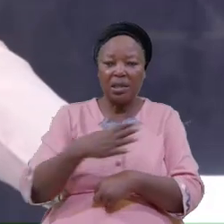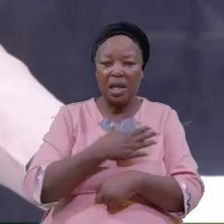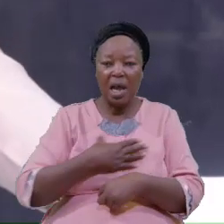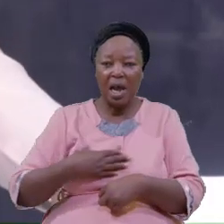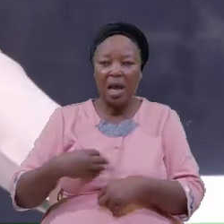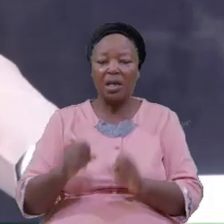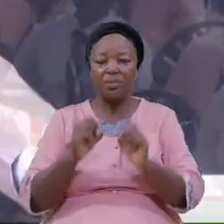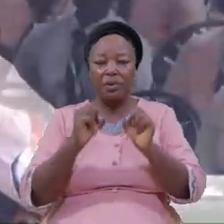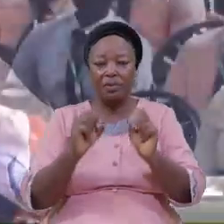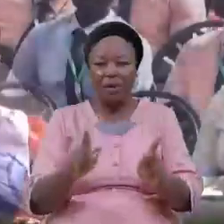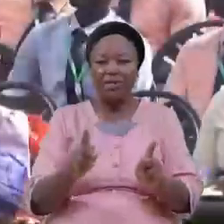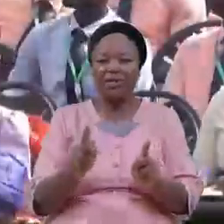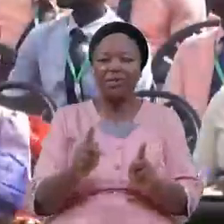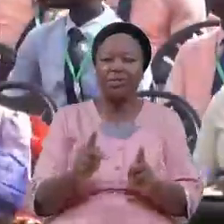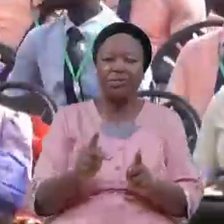privilege.